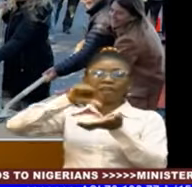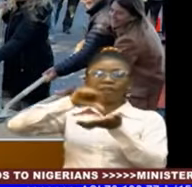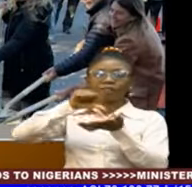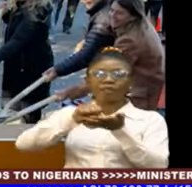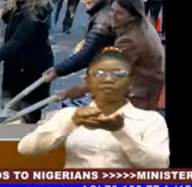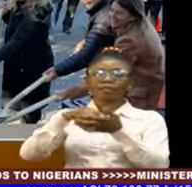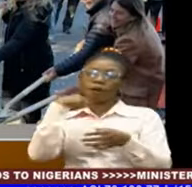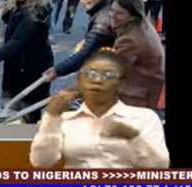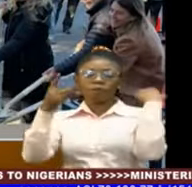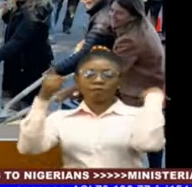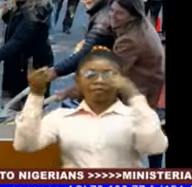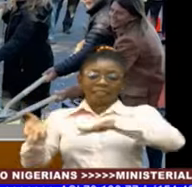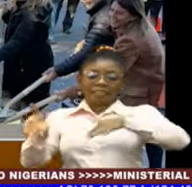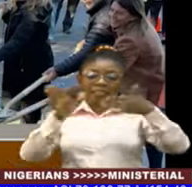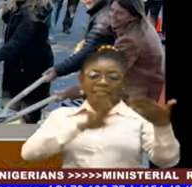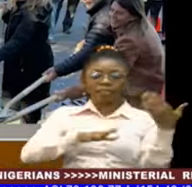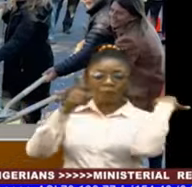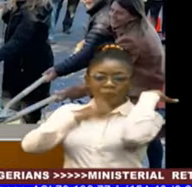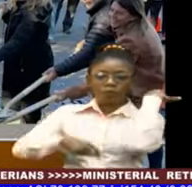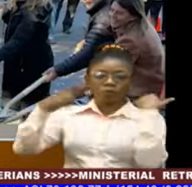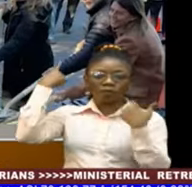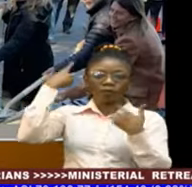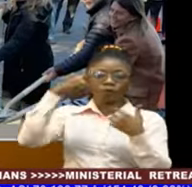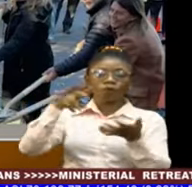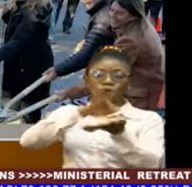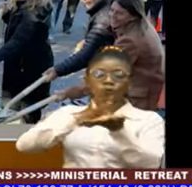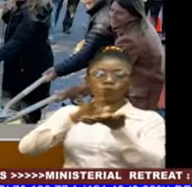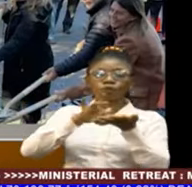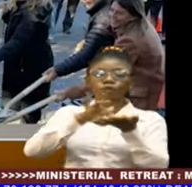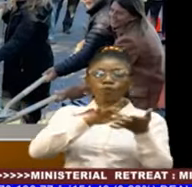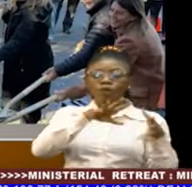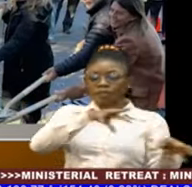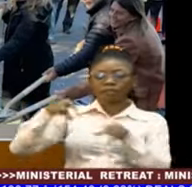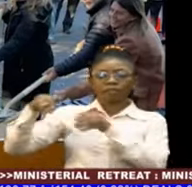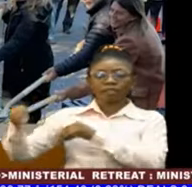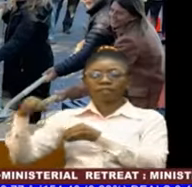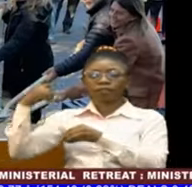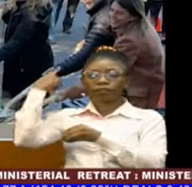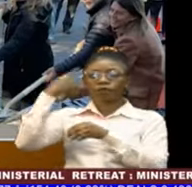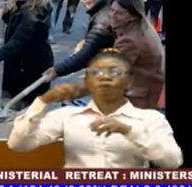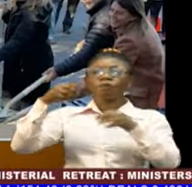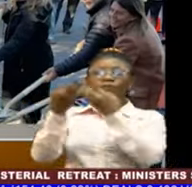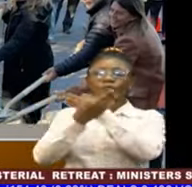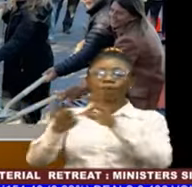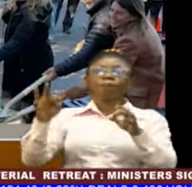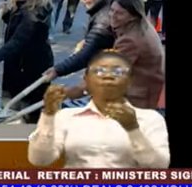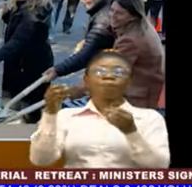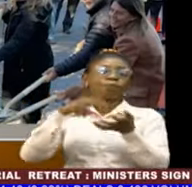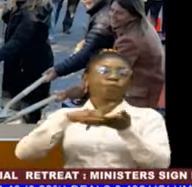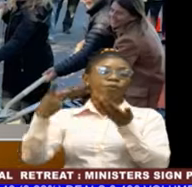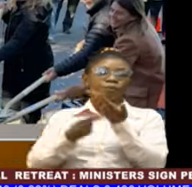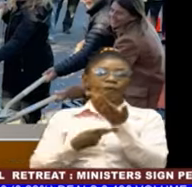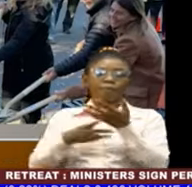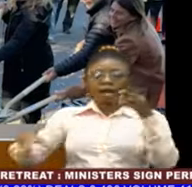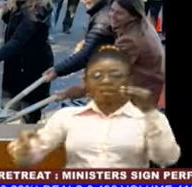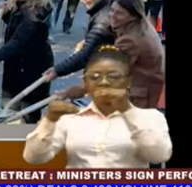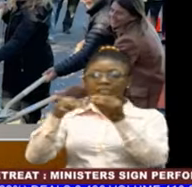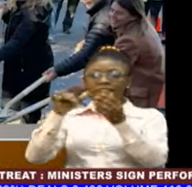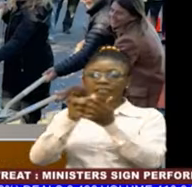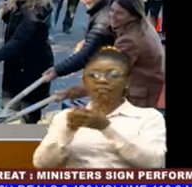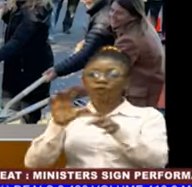penalty on repeat drug smugglers and dealers, but runs a series of rehab programs for addicts. The cause of the fire was